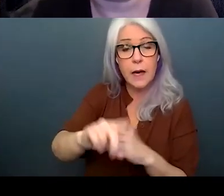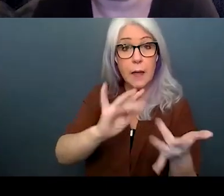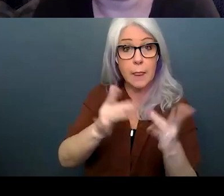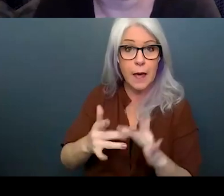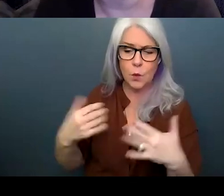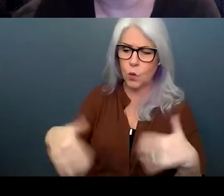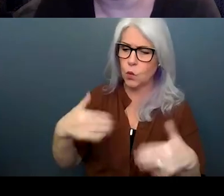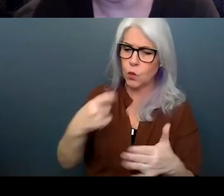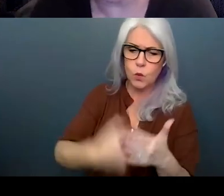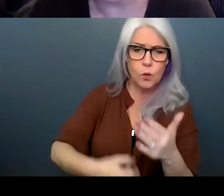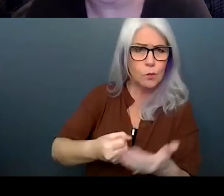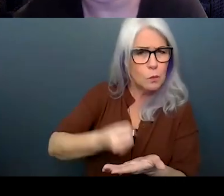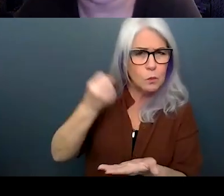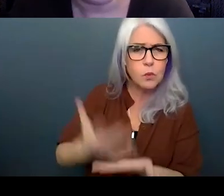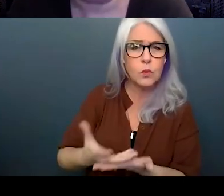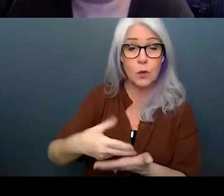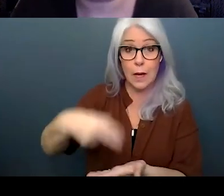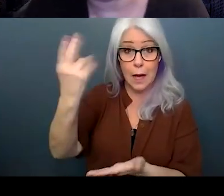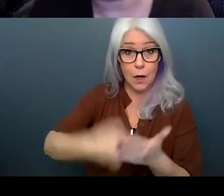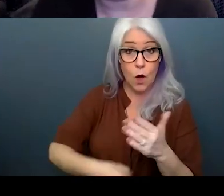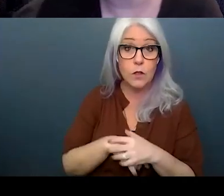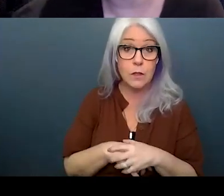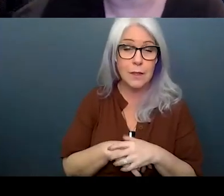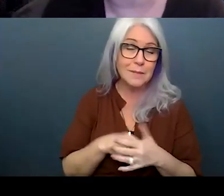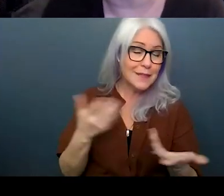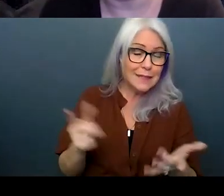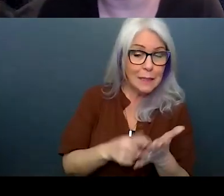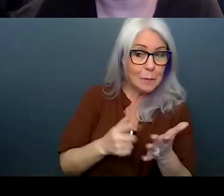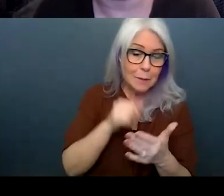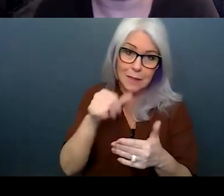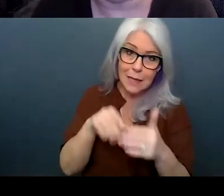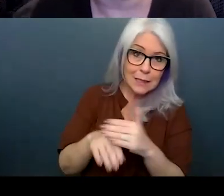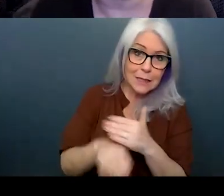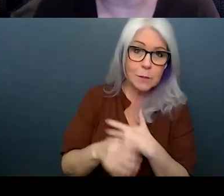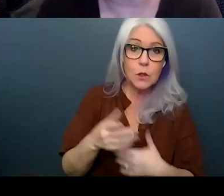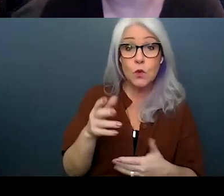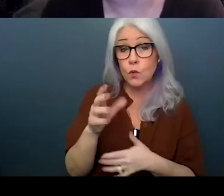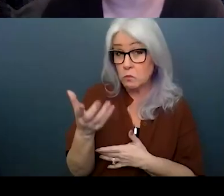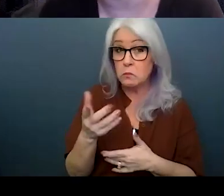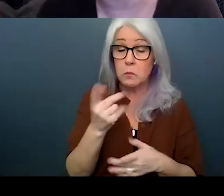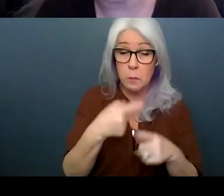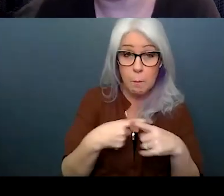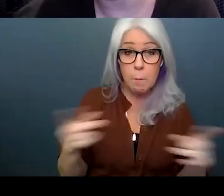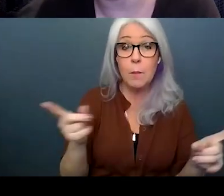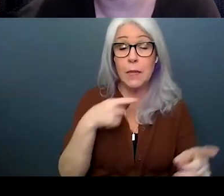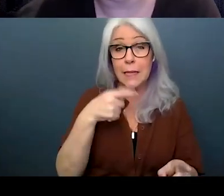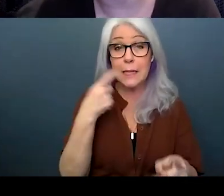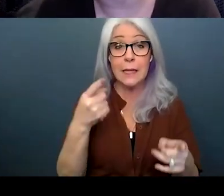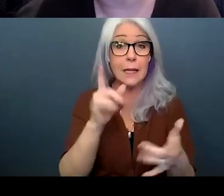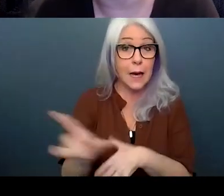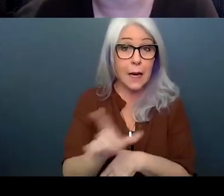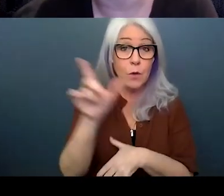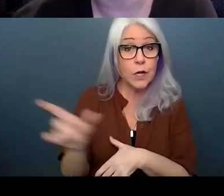for many students. So fortunately, public libraries and most accredited colleges and universities subscribe